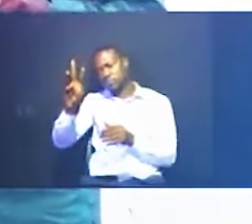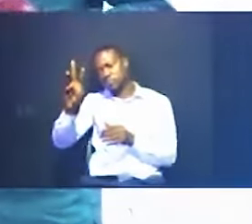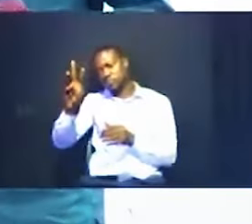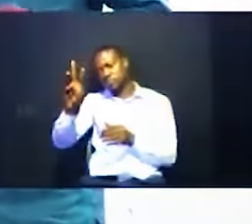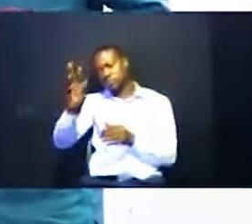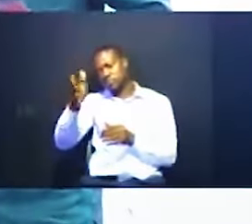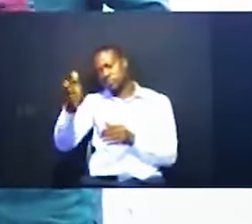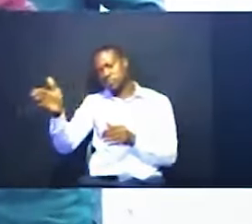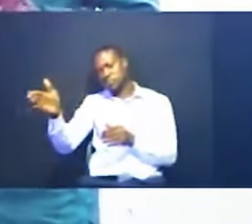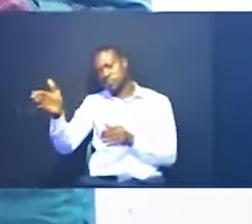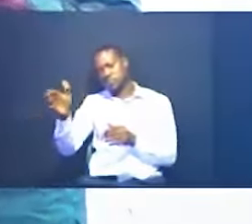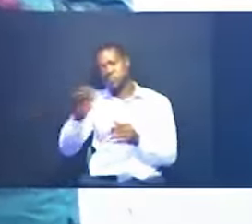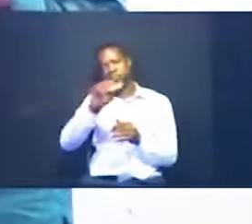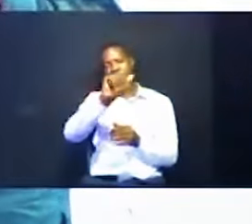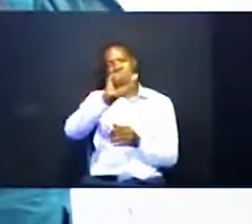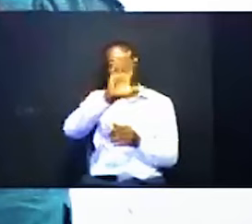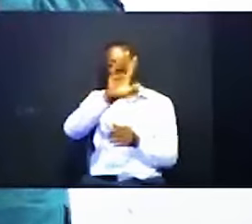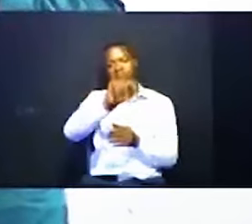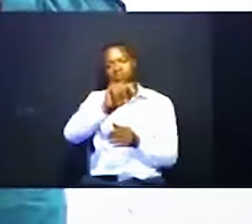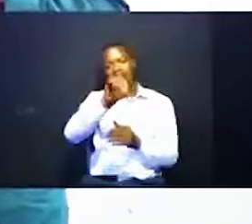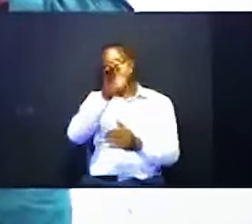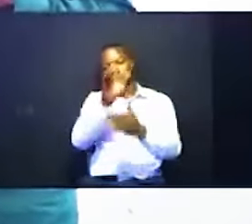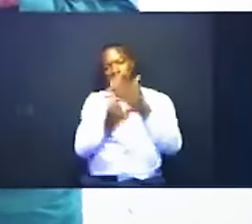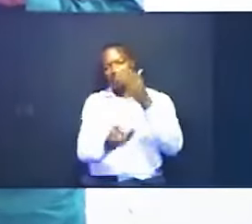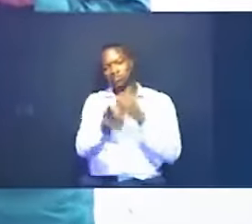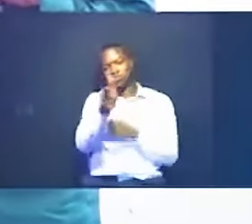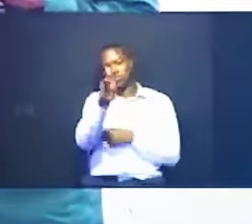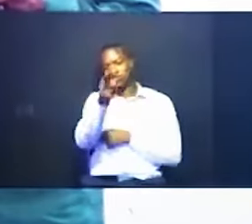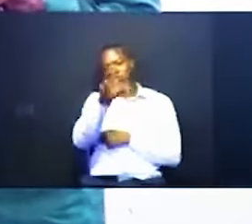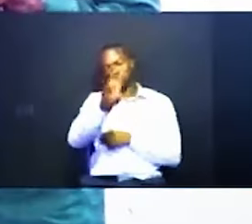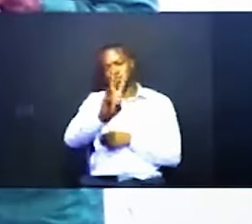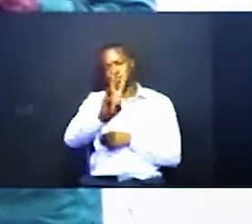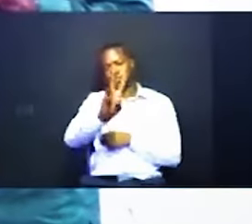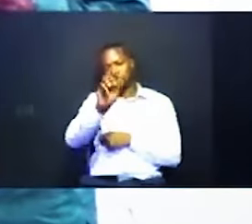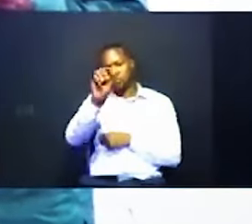dun siano. Acts 26 from verse